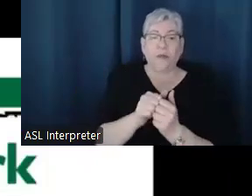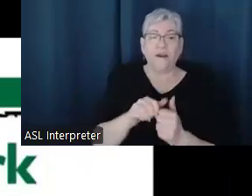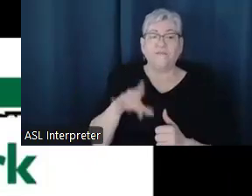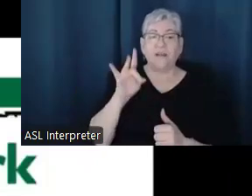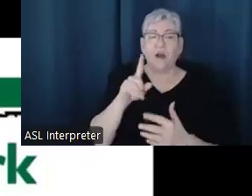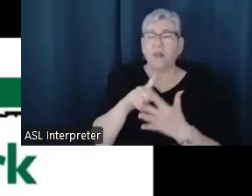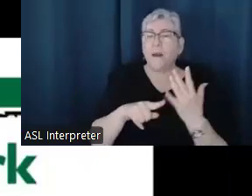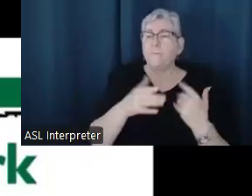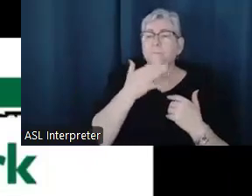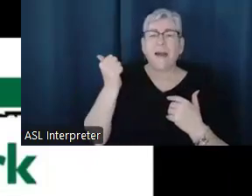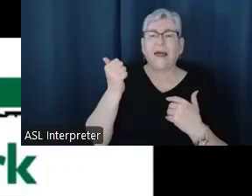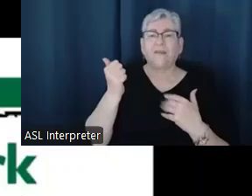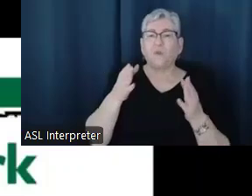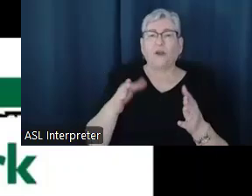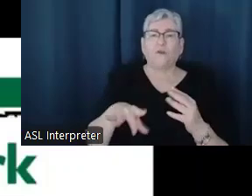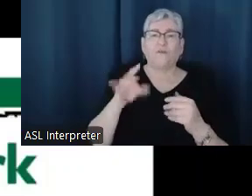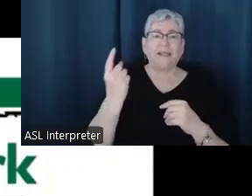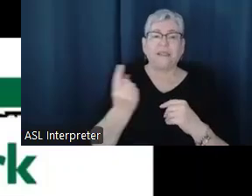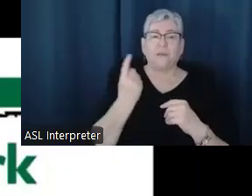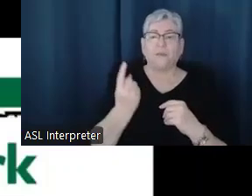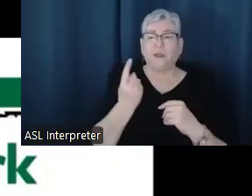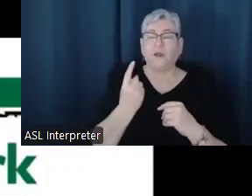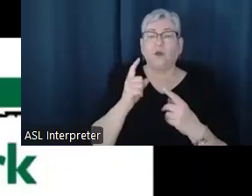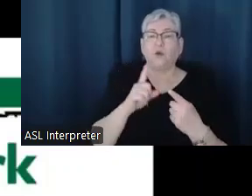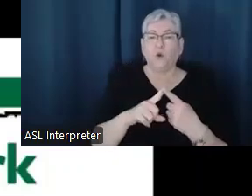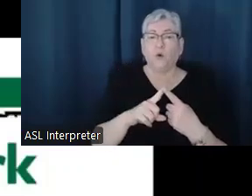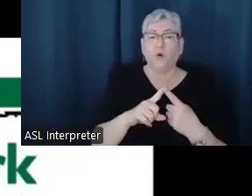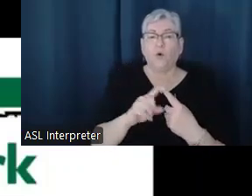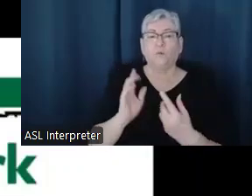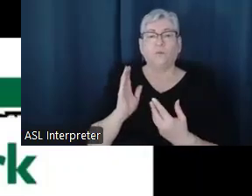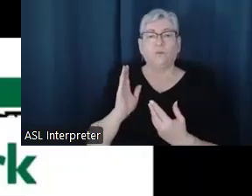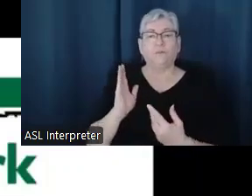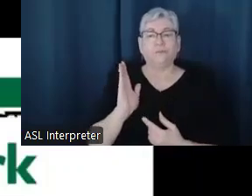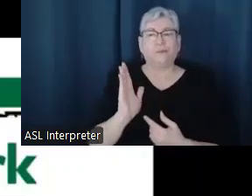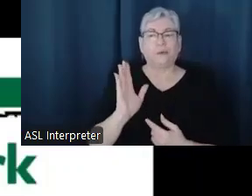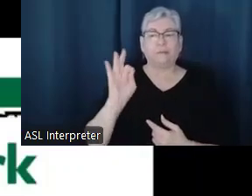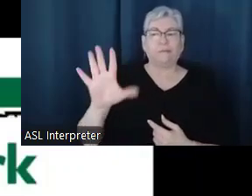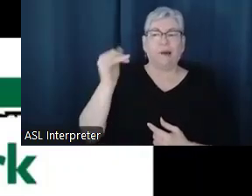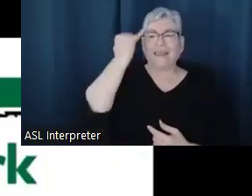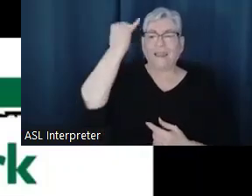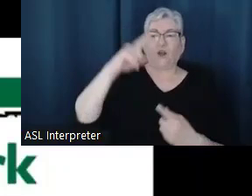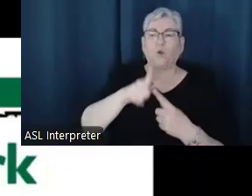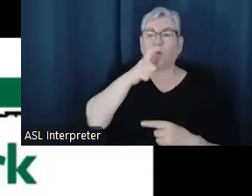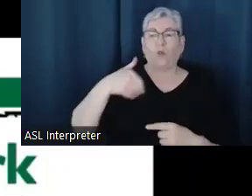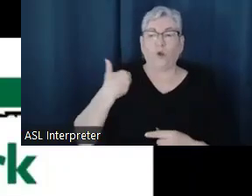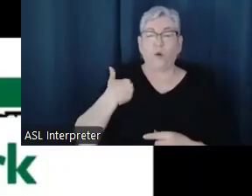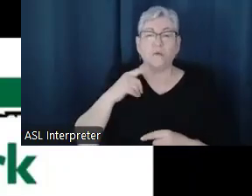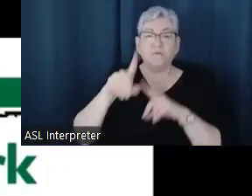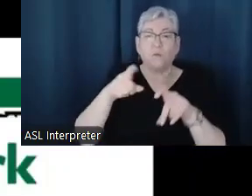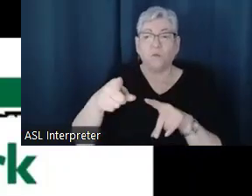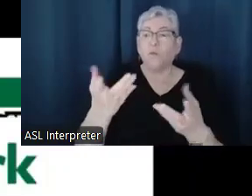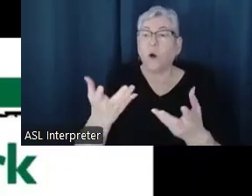method to find something was to bring some ideas to the youth that I work with and ask them what they want to do.